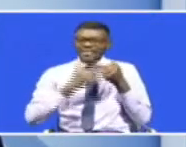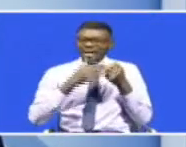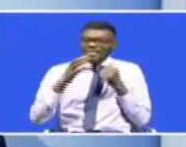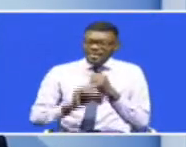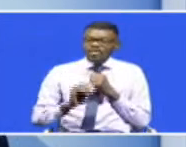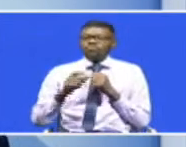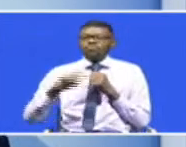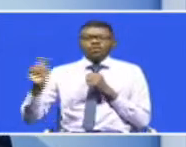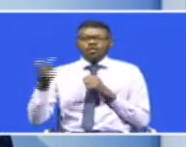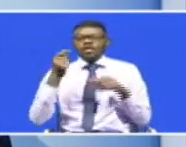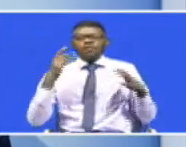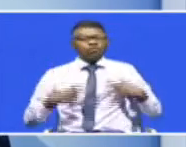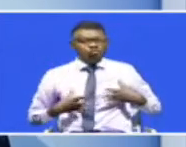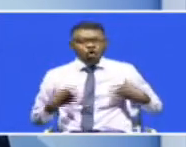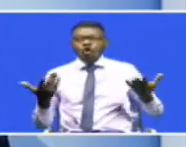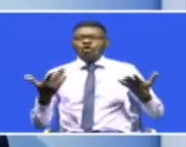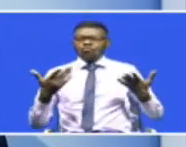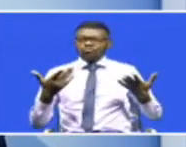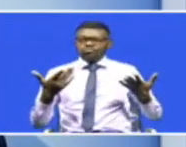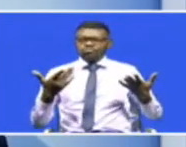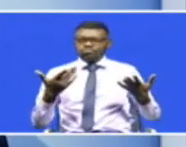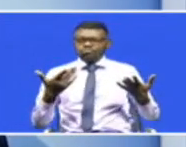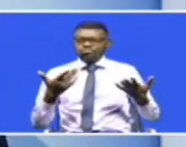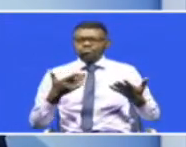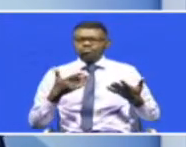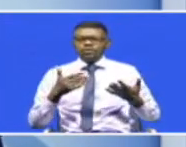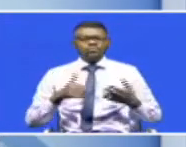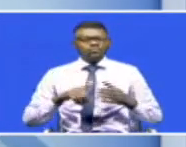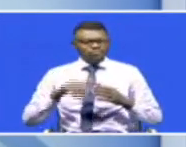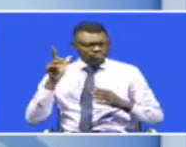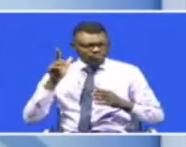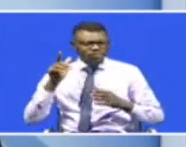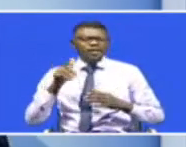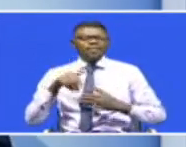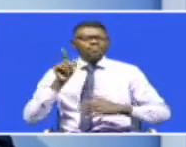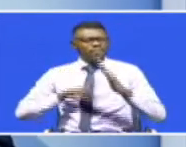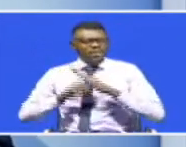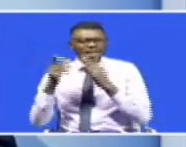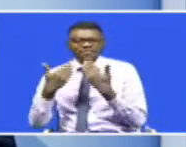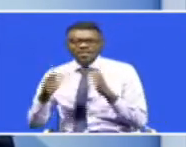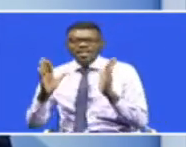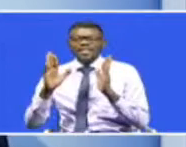different sports disciplines have already secured slots in the global showpiece. The National